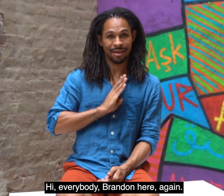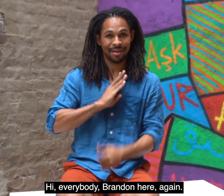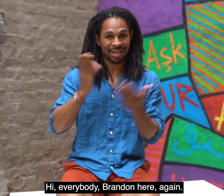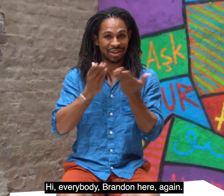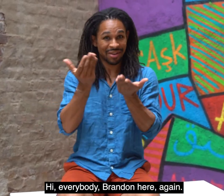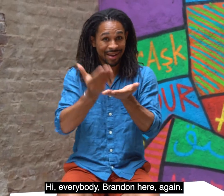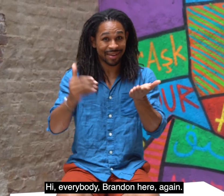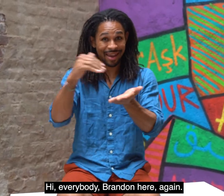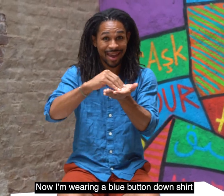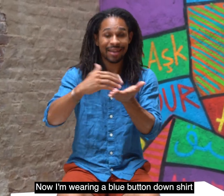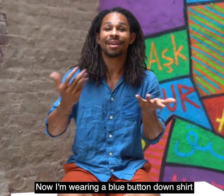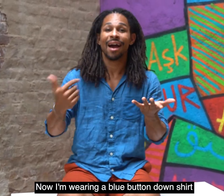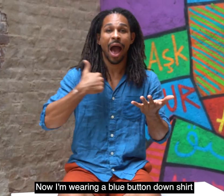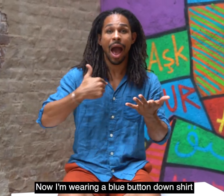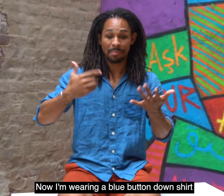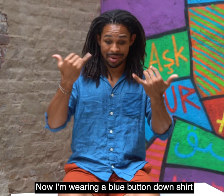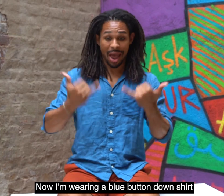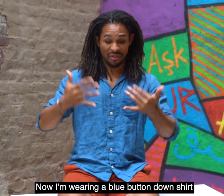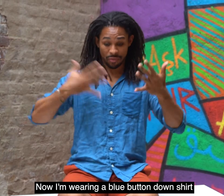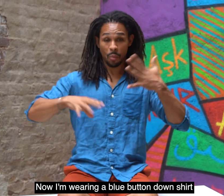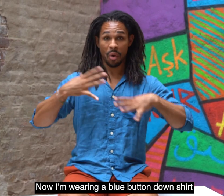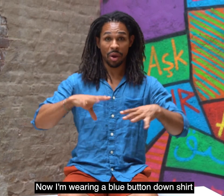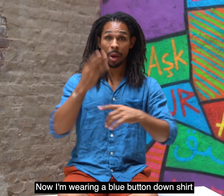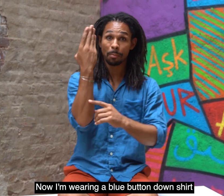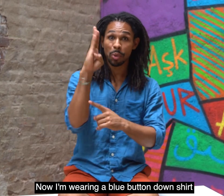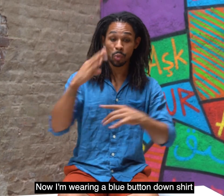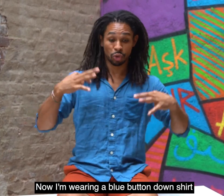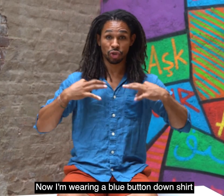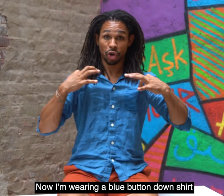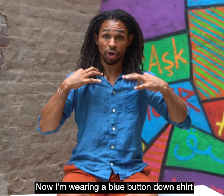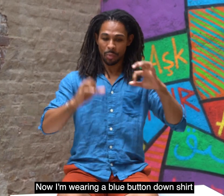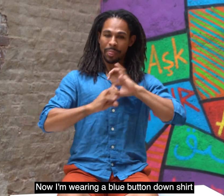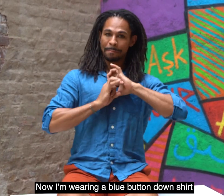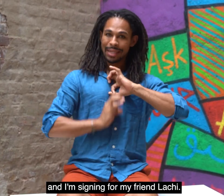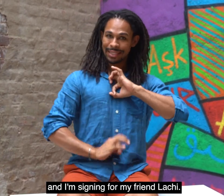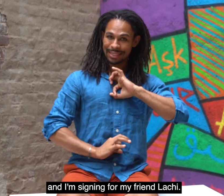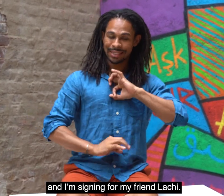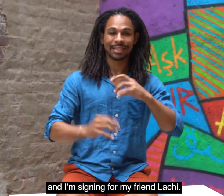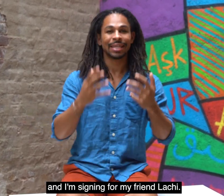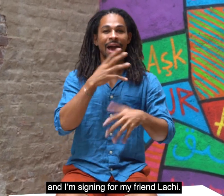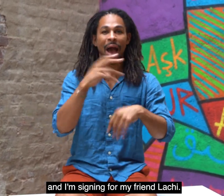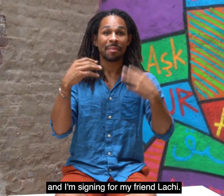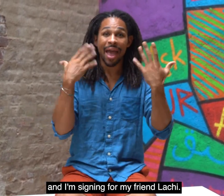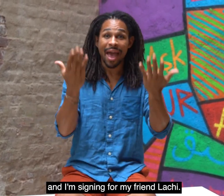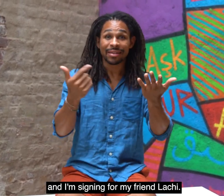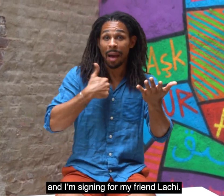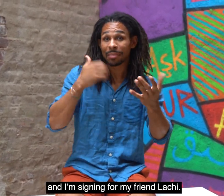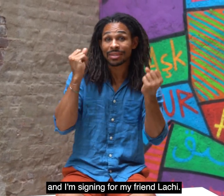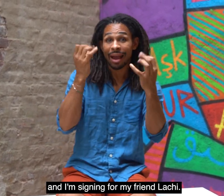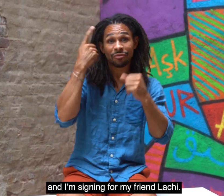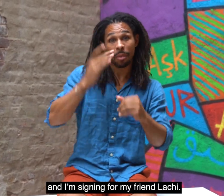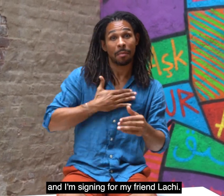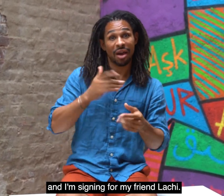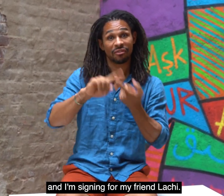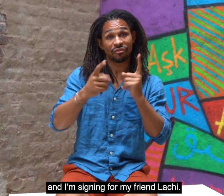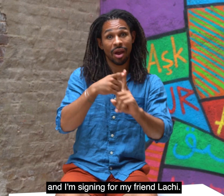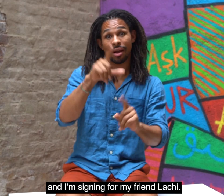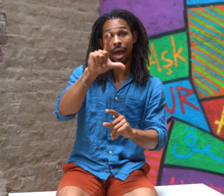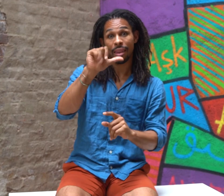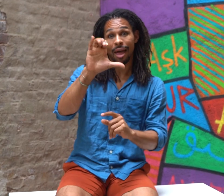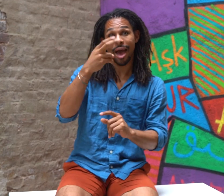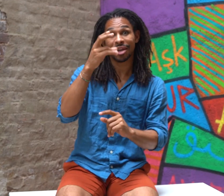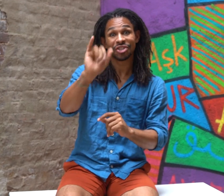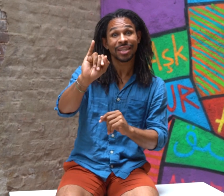here again. Now I'm wearing a blue button-down shirt and I'm signing for my friend Lachi.